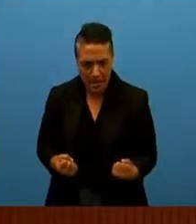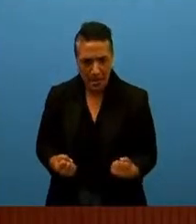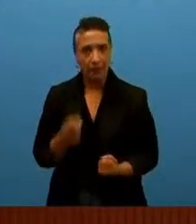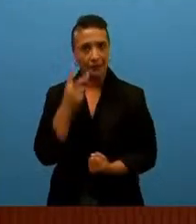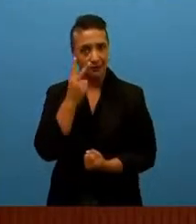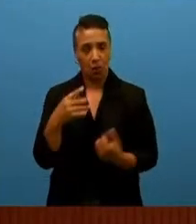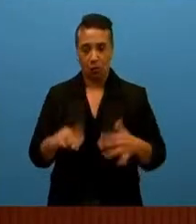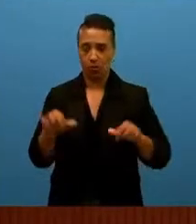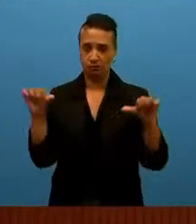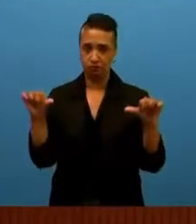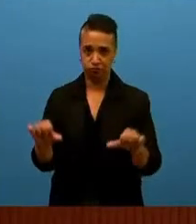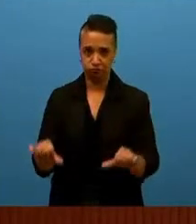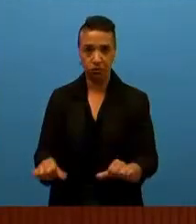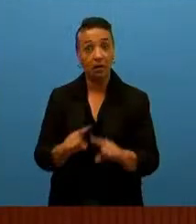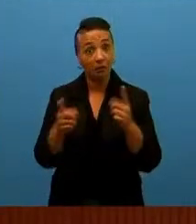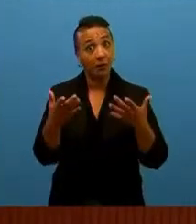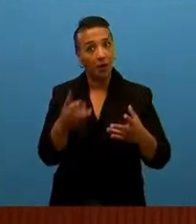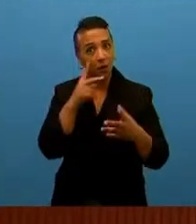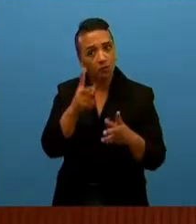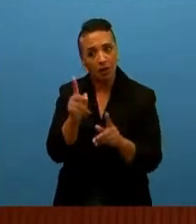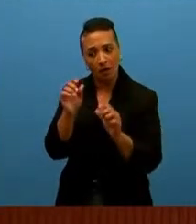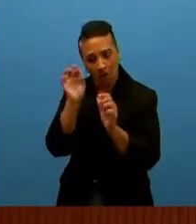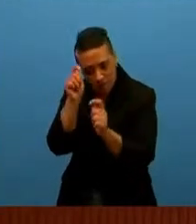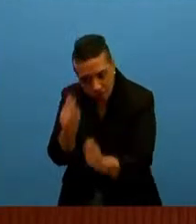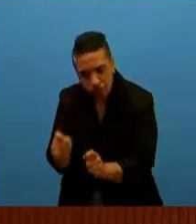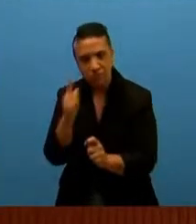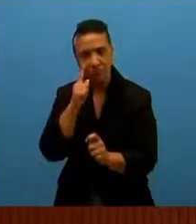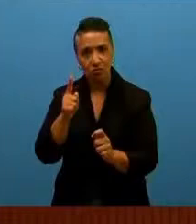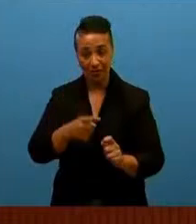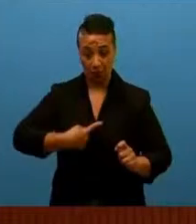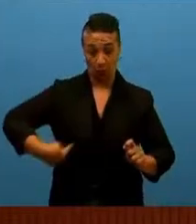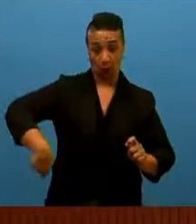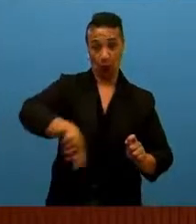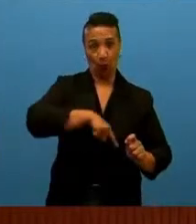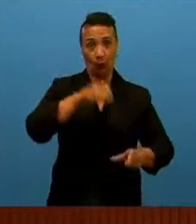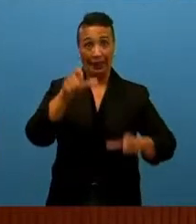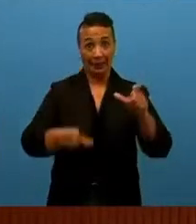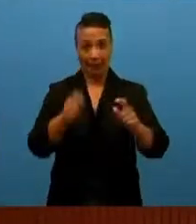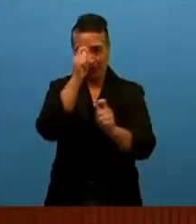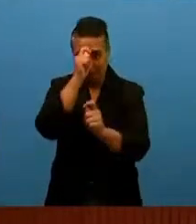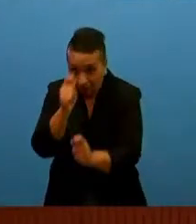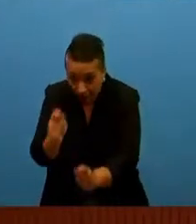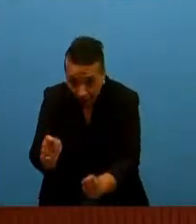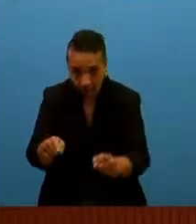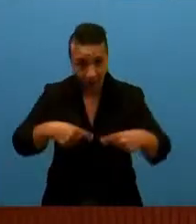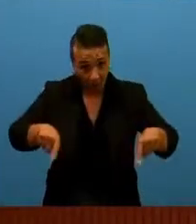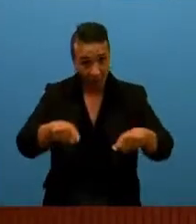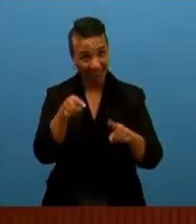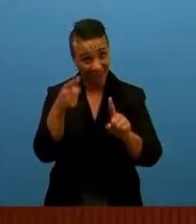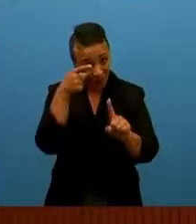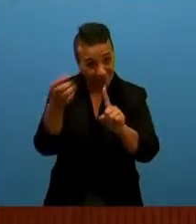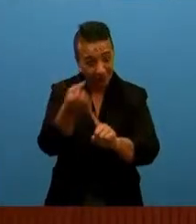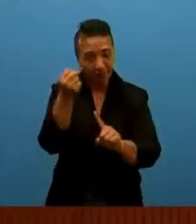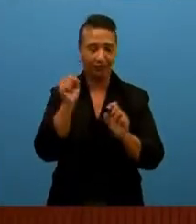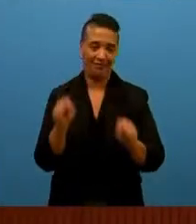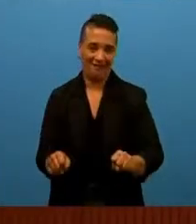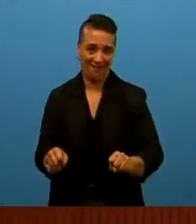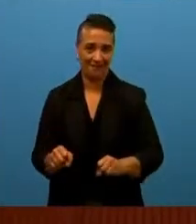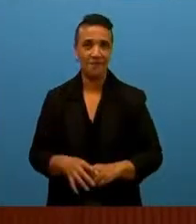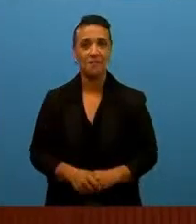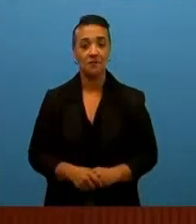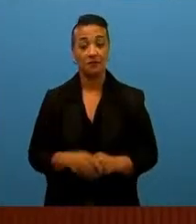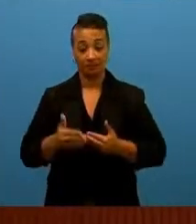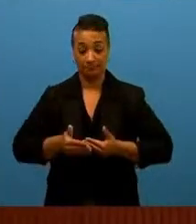there's opportunity to actually honor the principle of we the peoples you proclaim. To start this next phase,